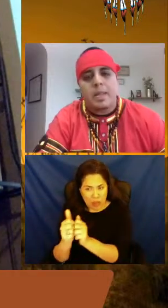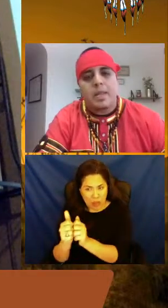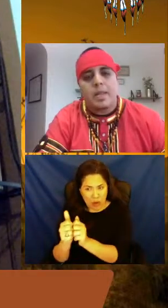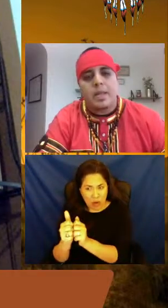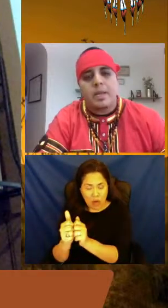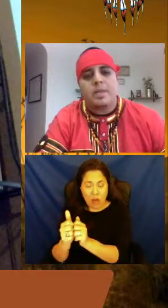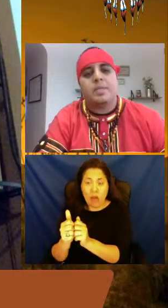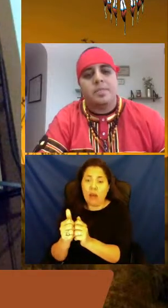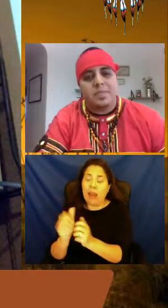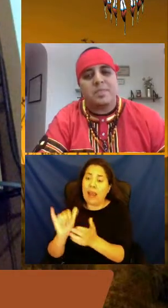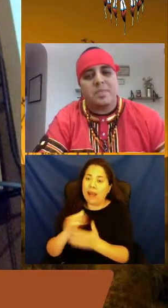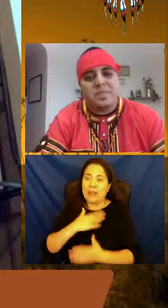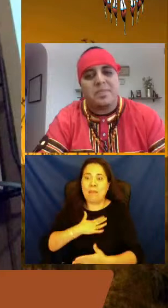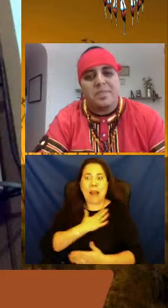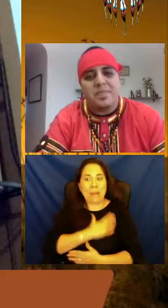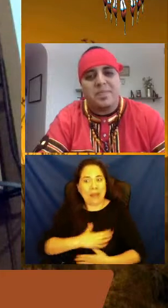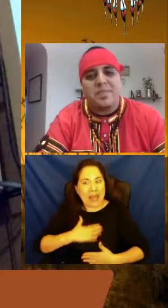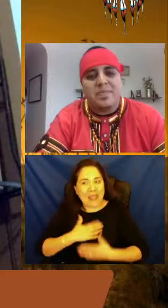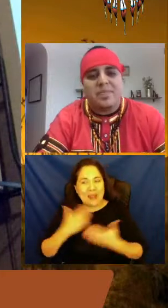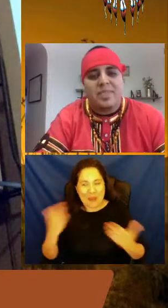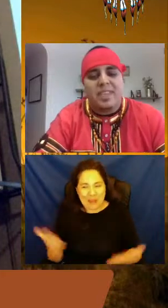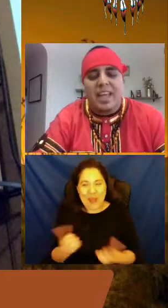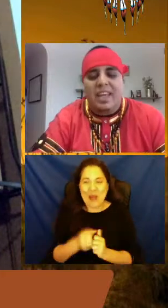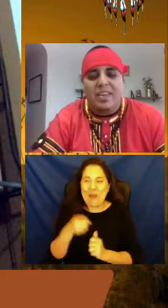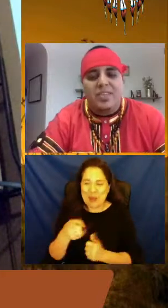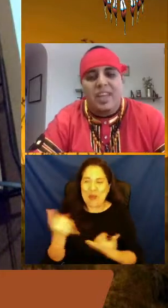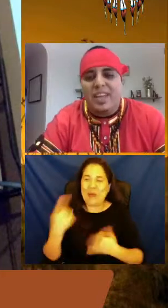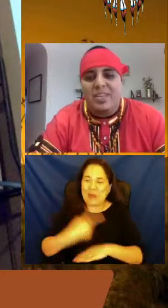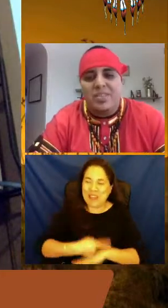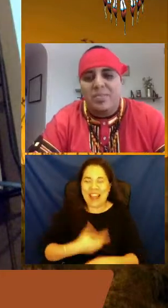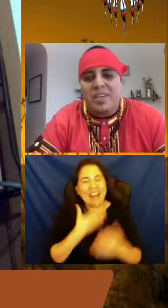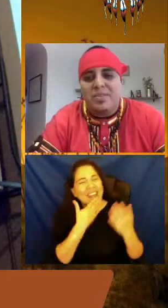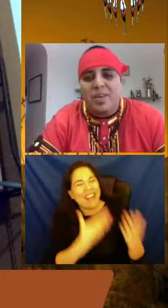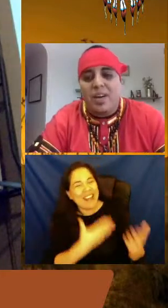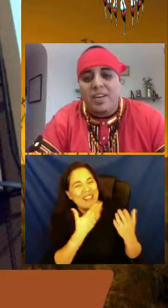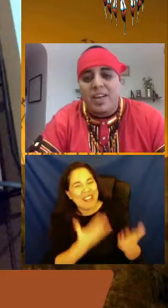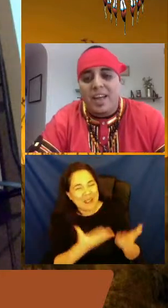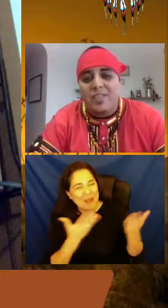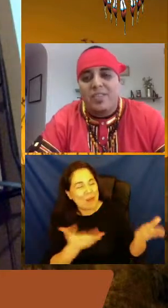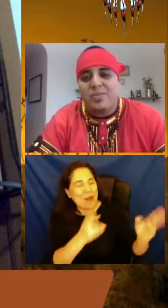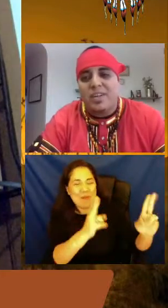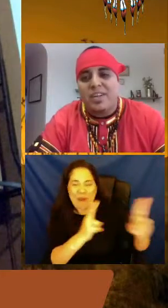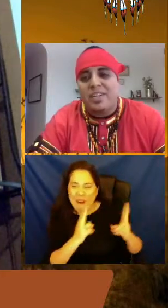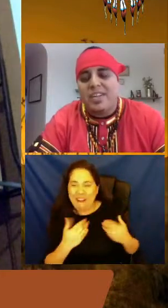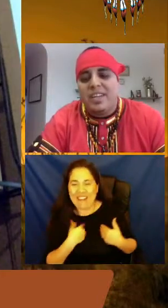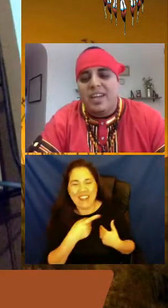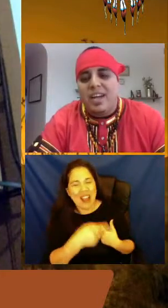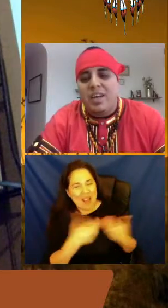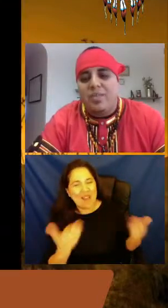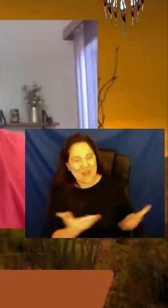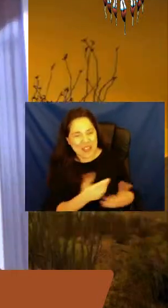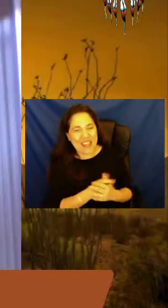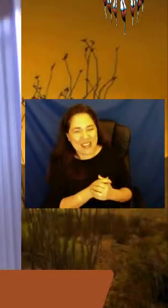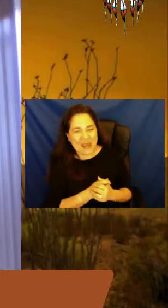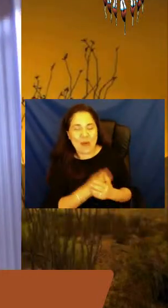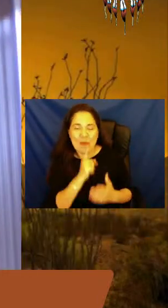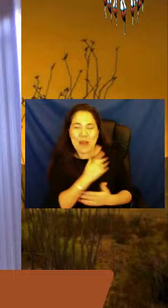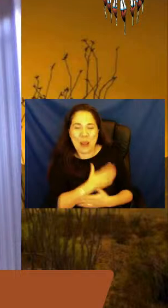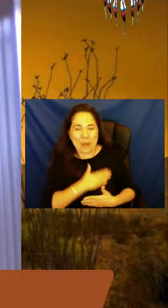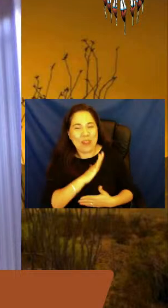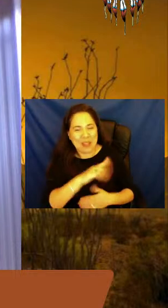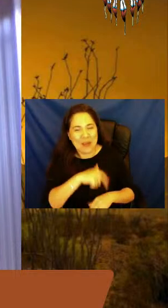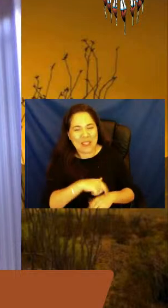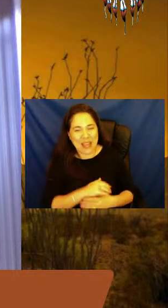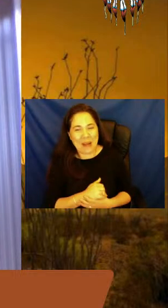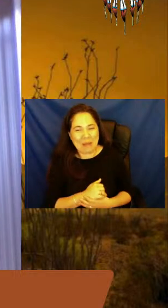it's a pleasure to be here with you today. Thank you so much. We're honored to have you as well. Really appreciate your